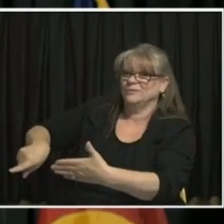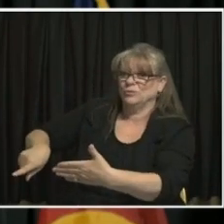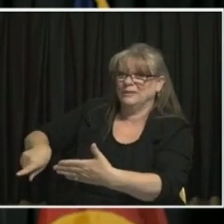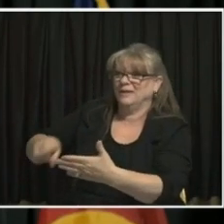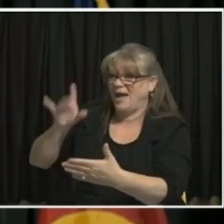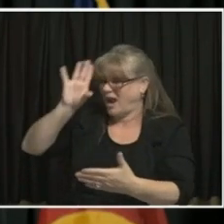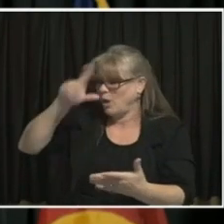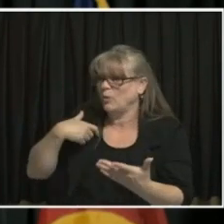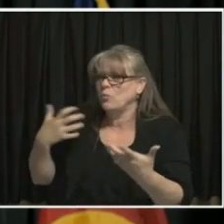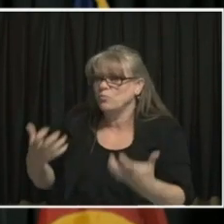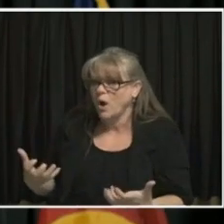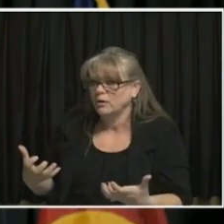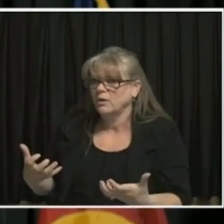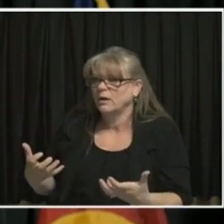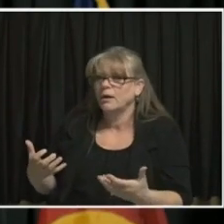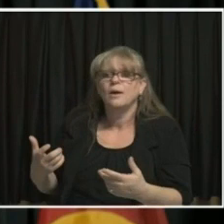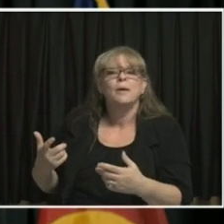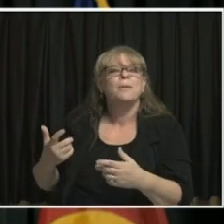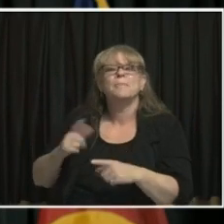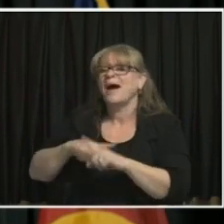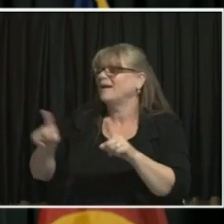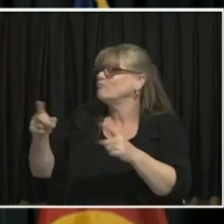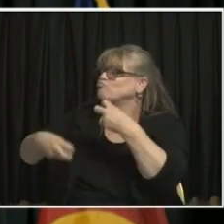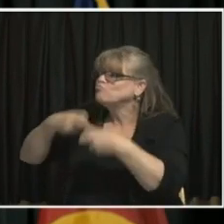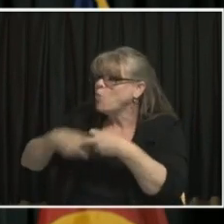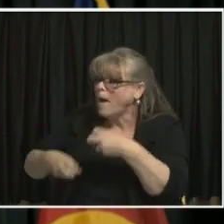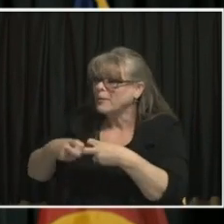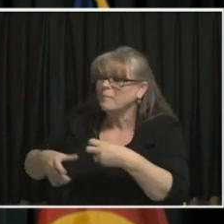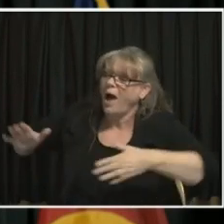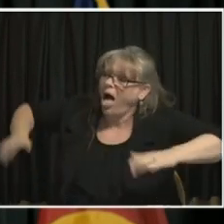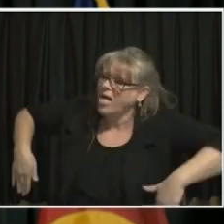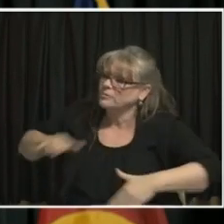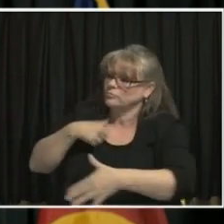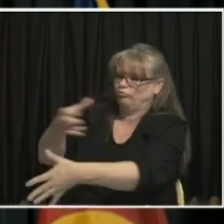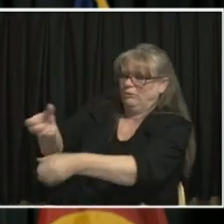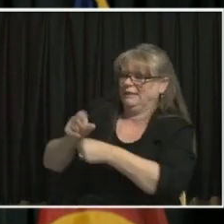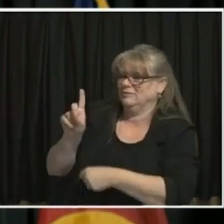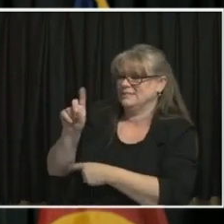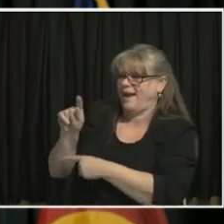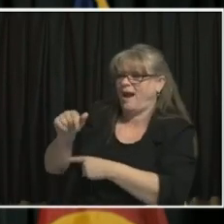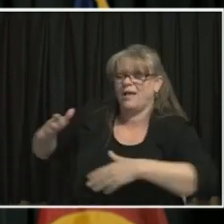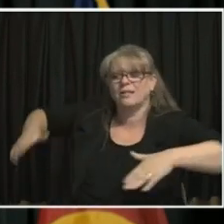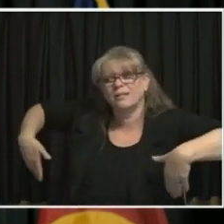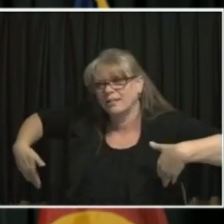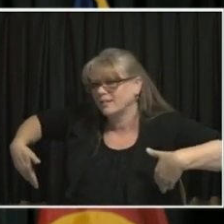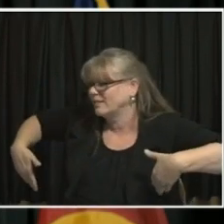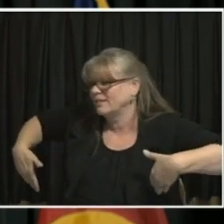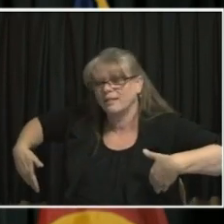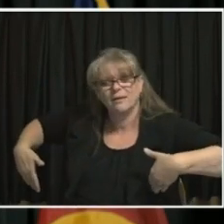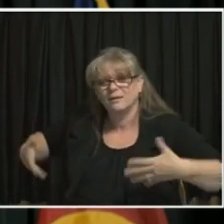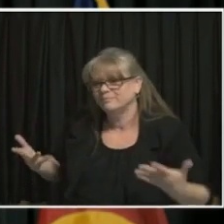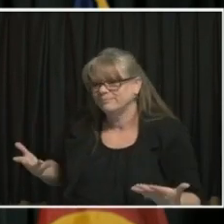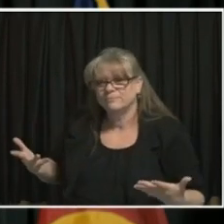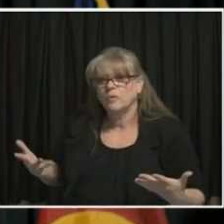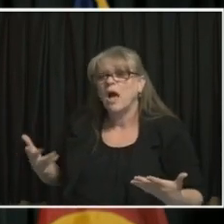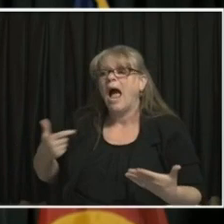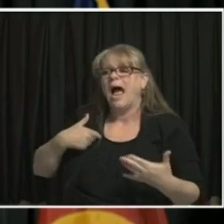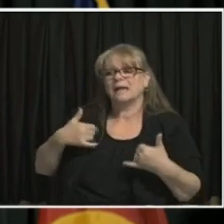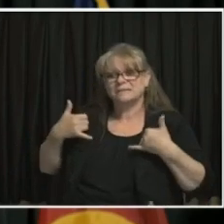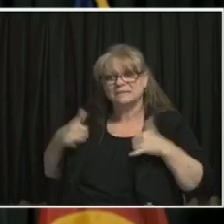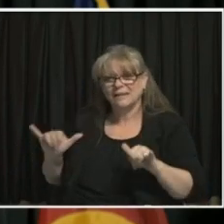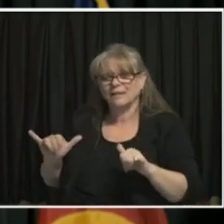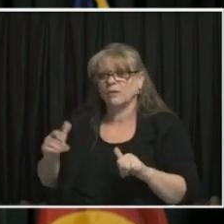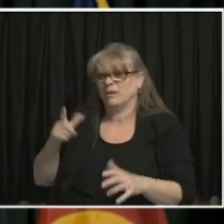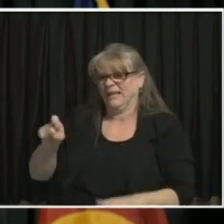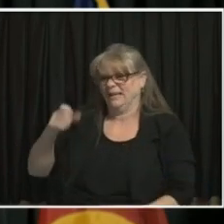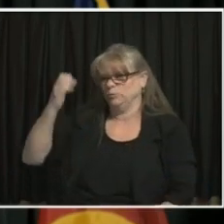We need the data that we don't have yet. After pushing back as hard as I could, I still concluded that we need to